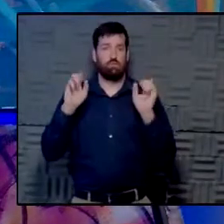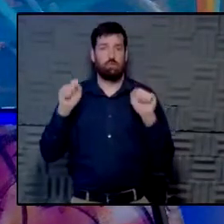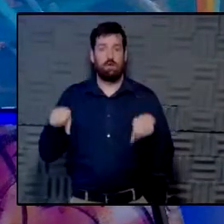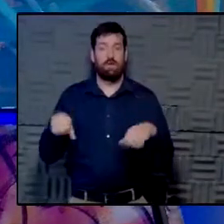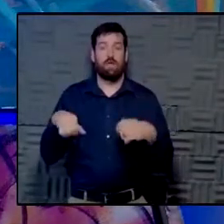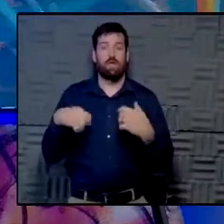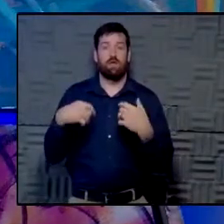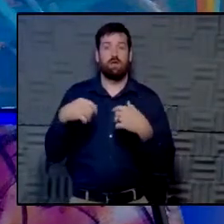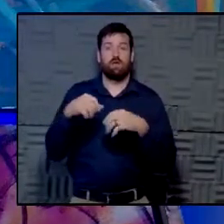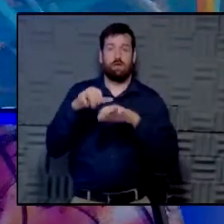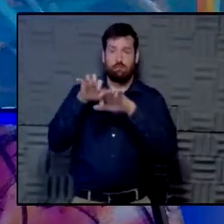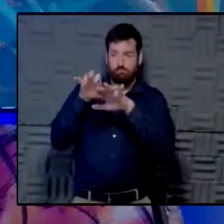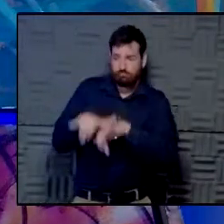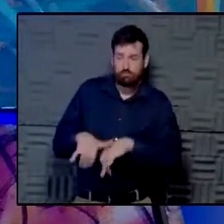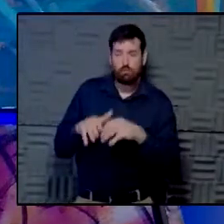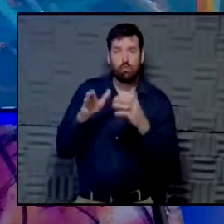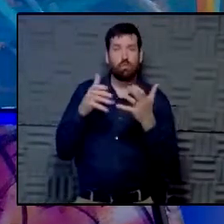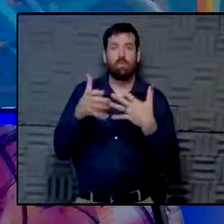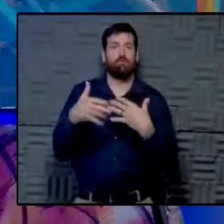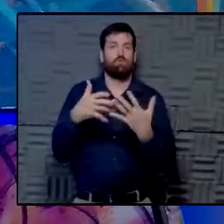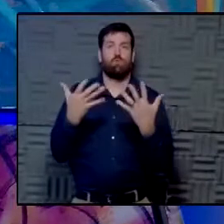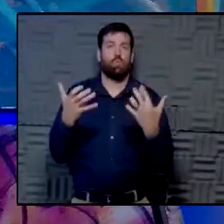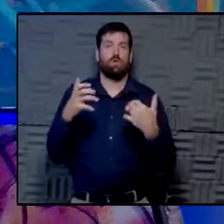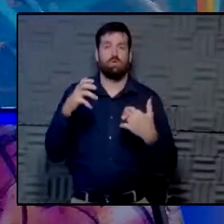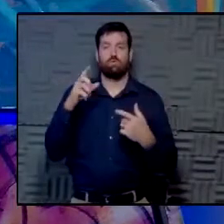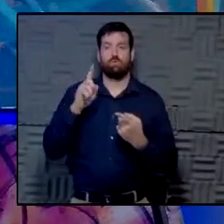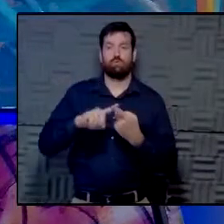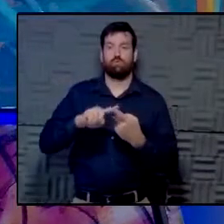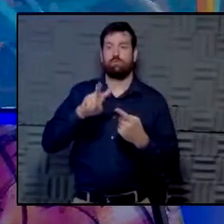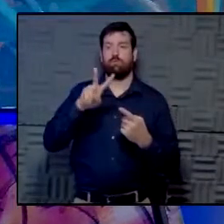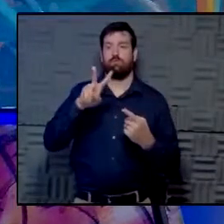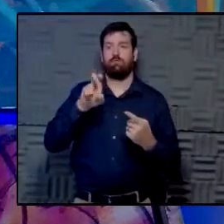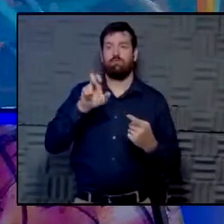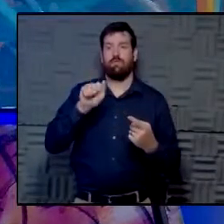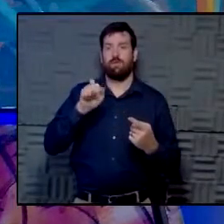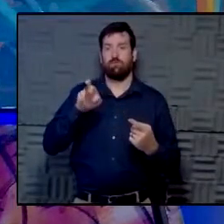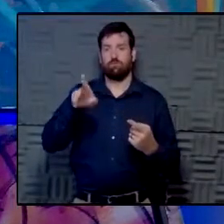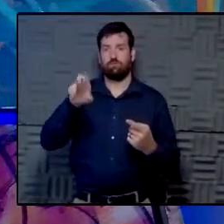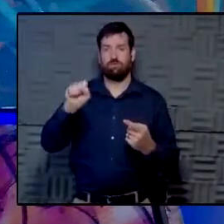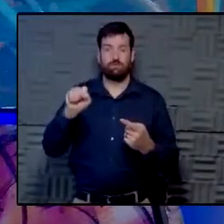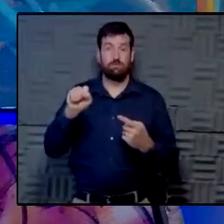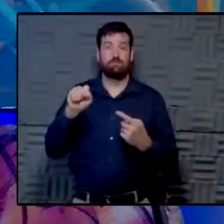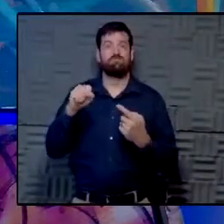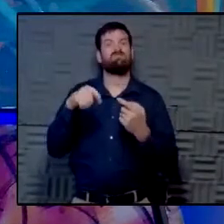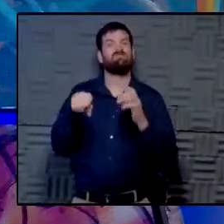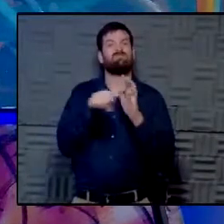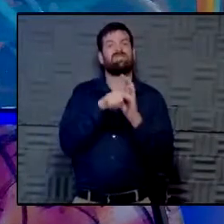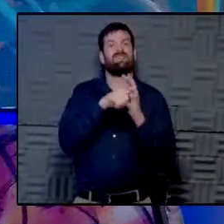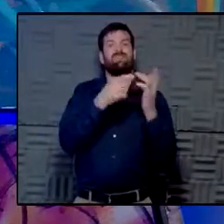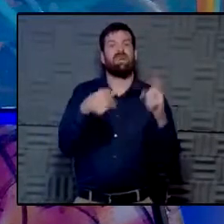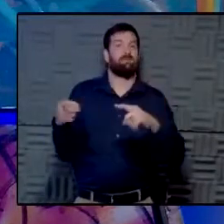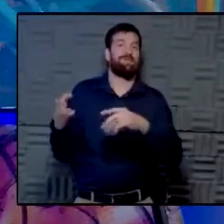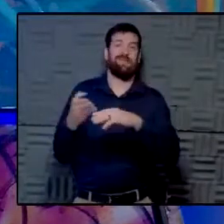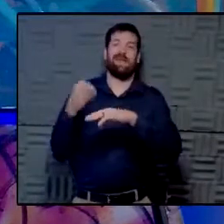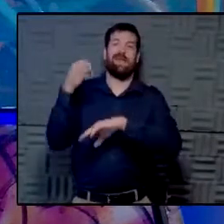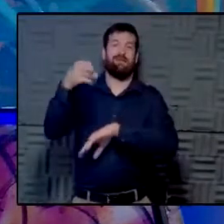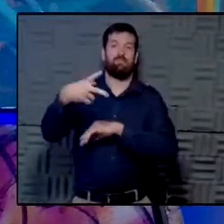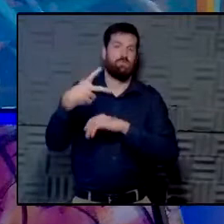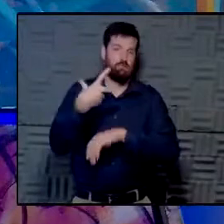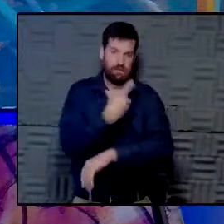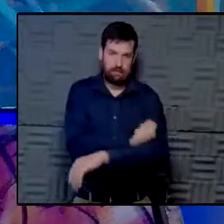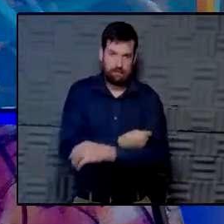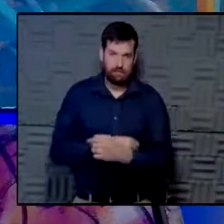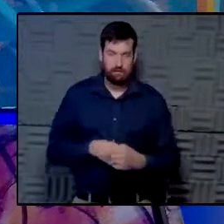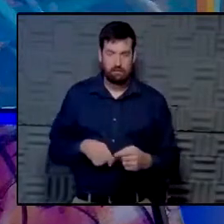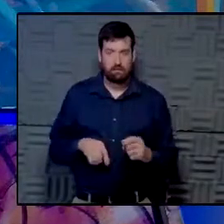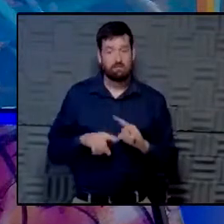the VAERS, which is one of the ways to report adverse events after vaccine, any type of event.